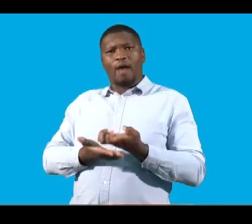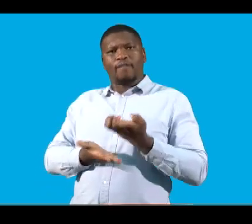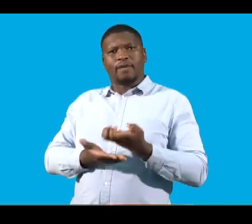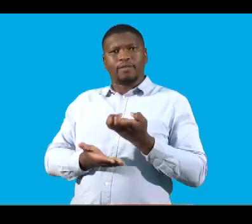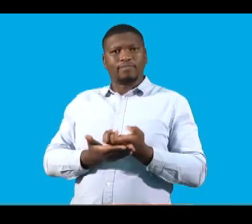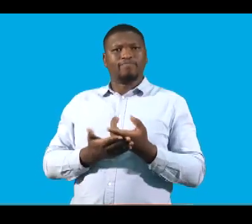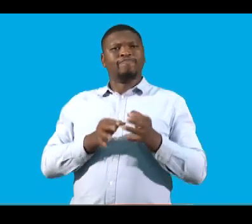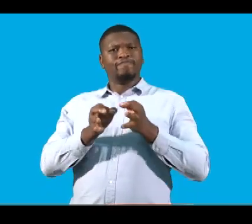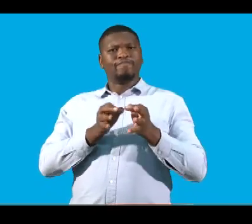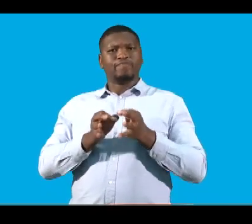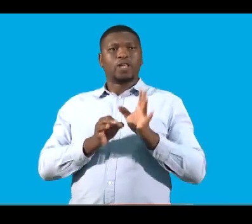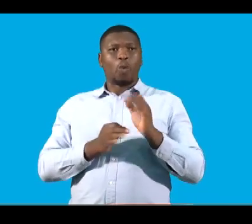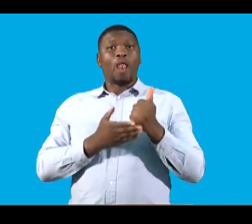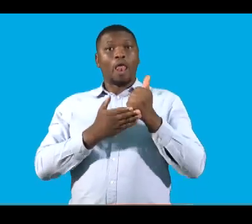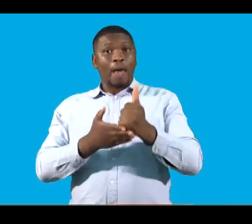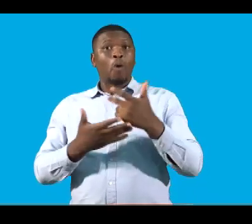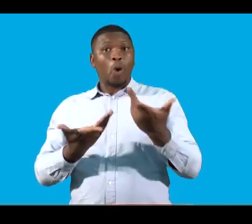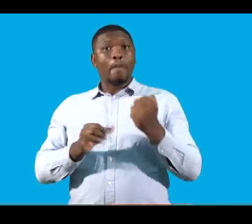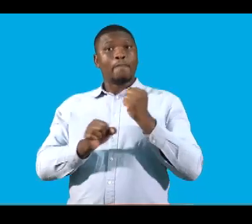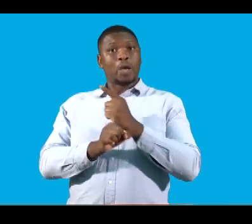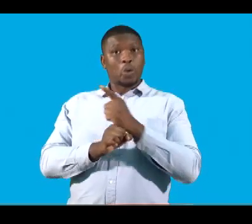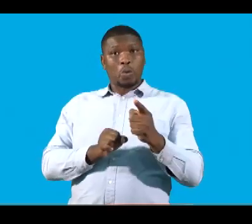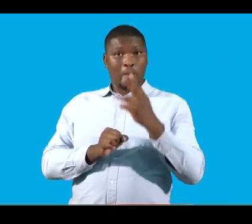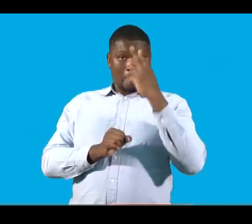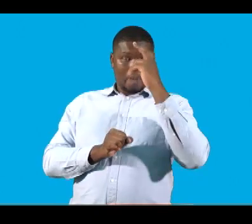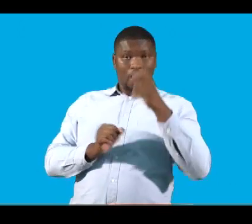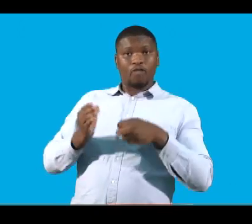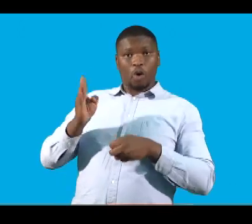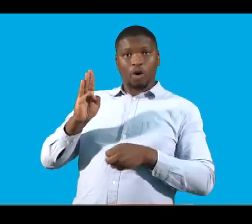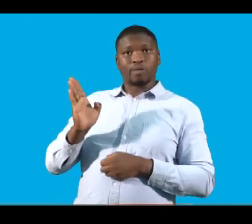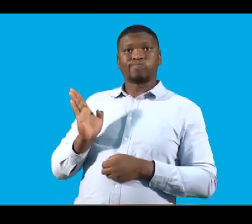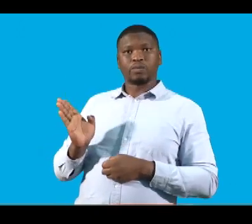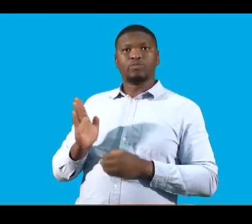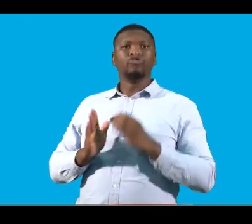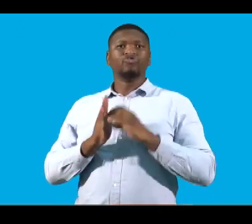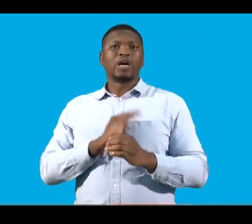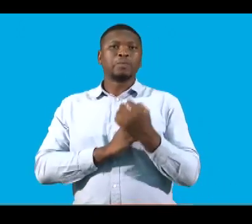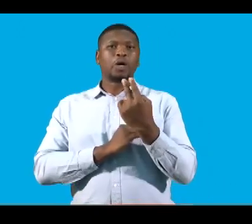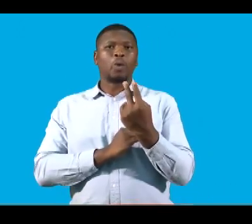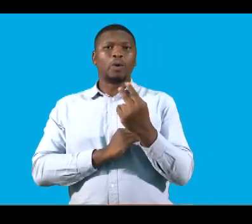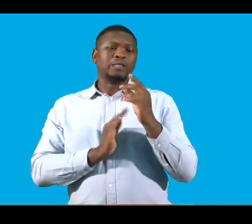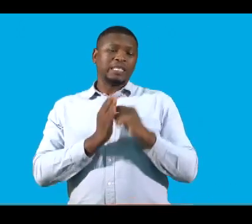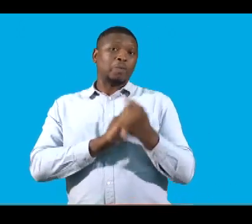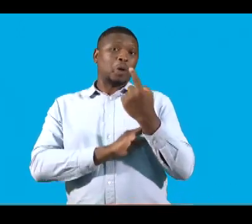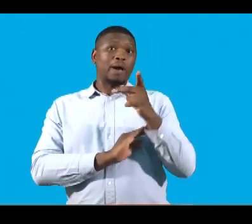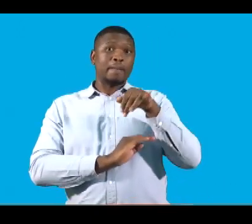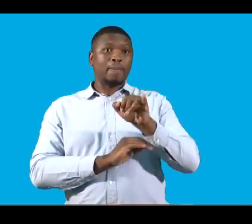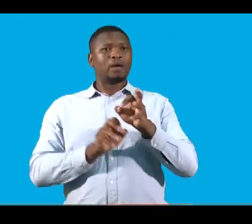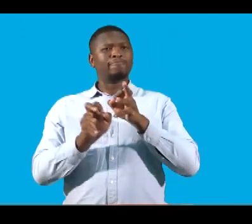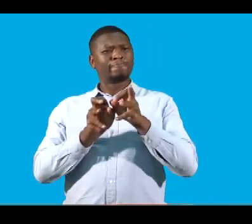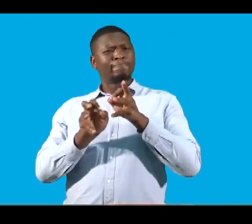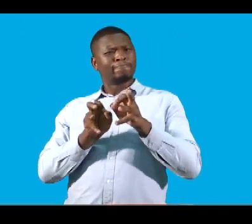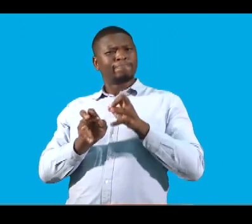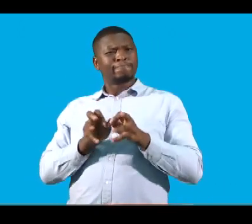giving textual evidence. Will make you believe in God. In chapter 1, Pi mentions